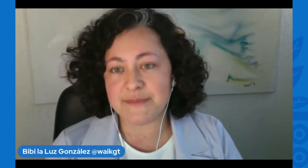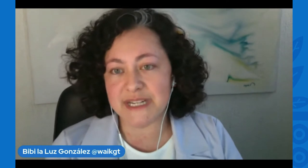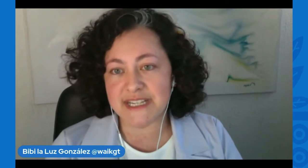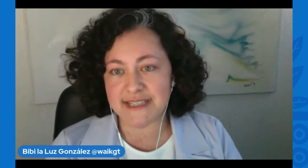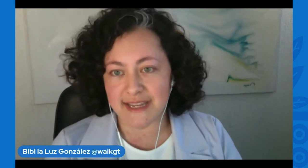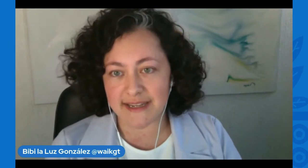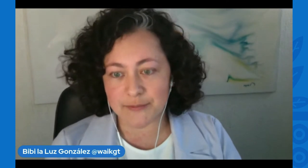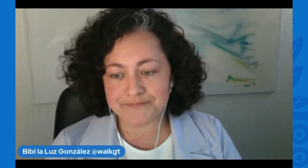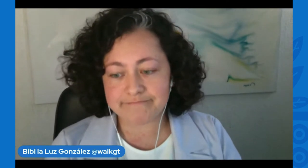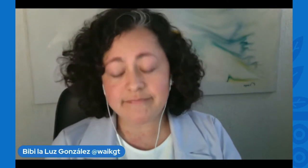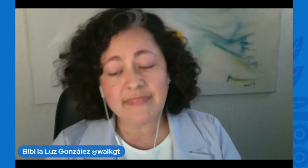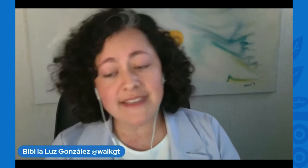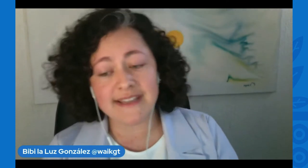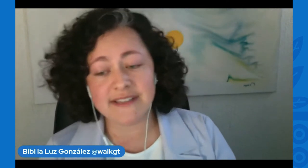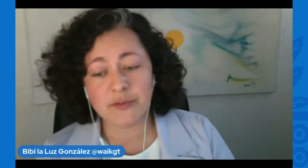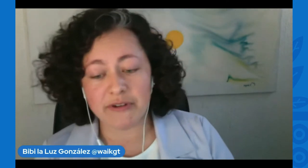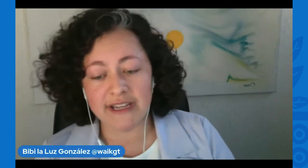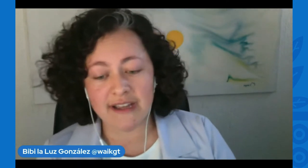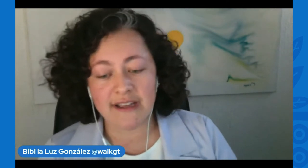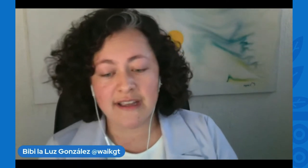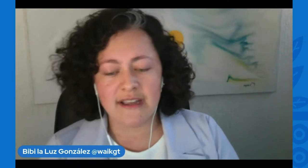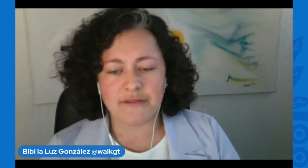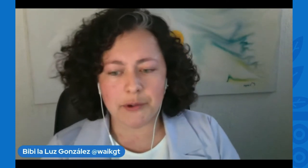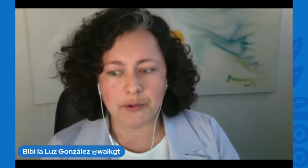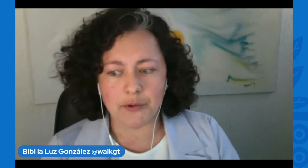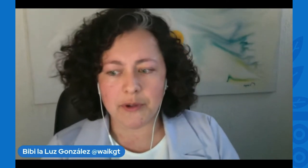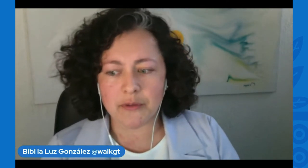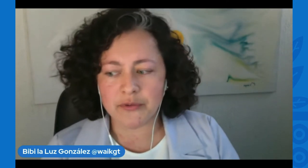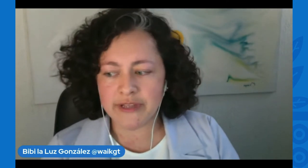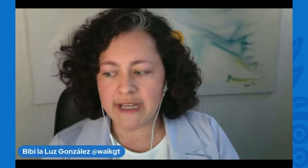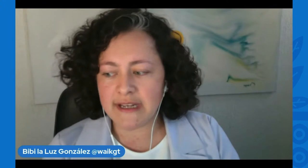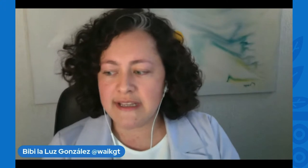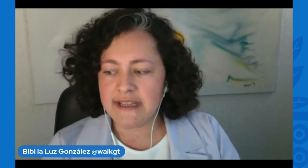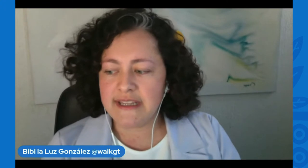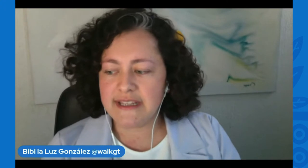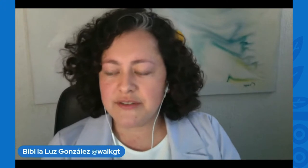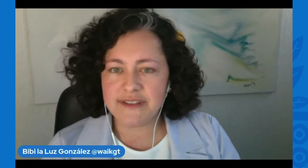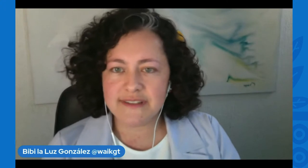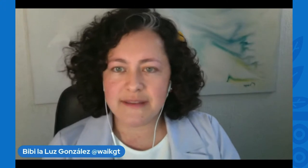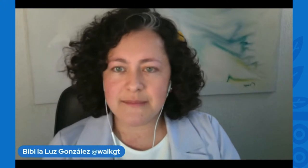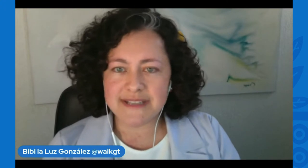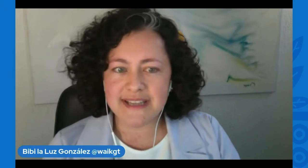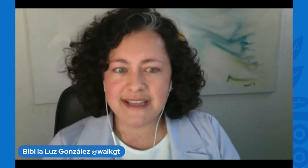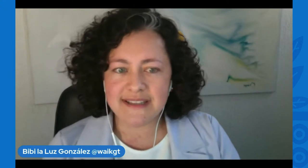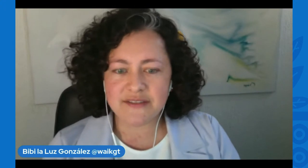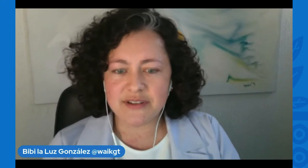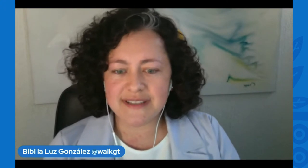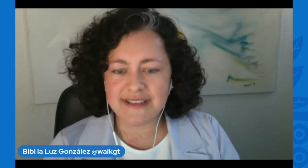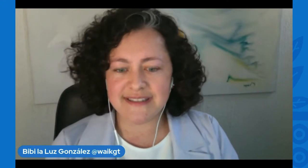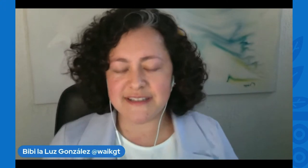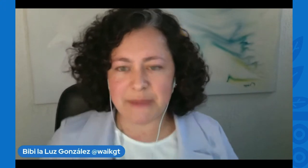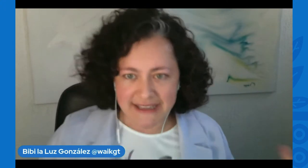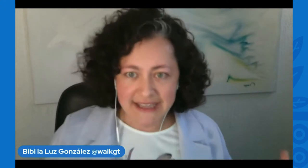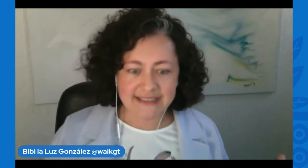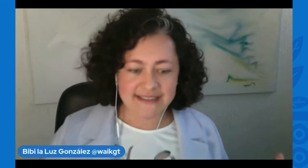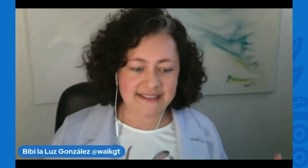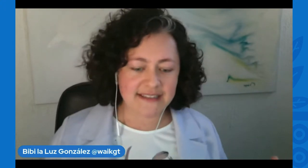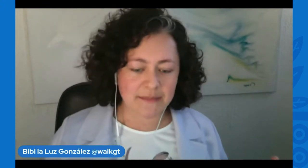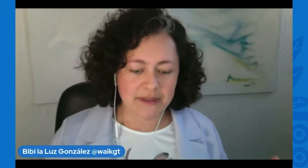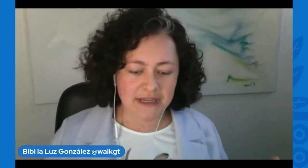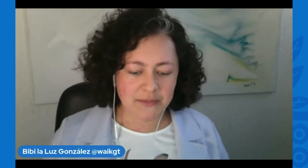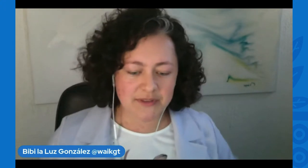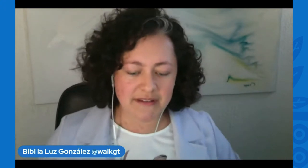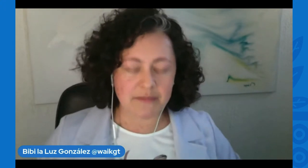communities, which we have to recognize. There is a lot of issues regarding health within these communities,